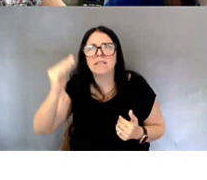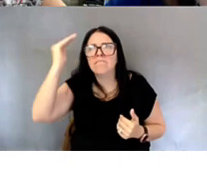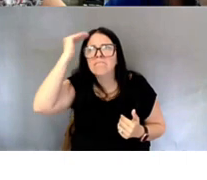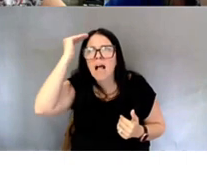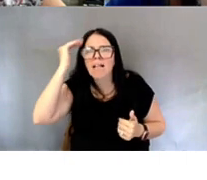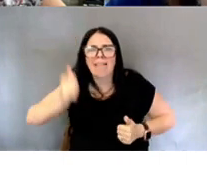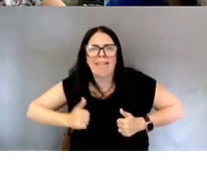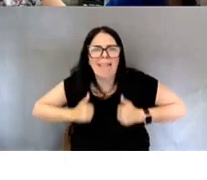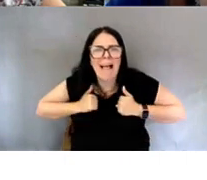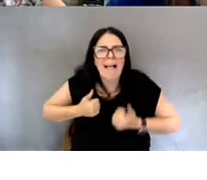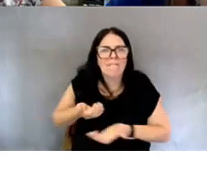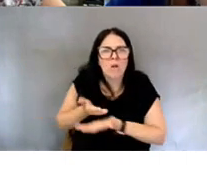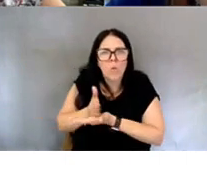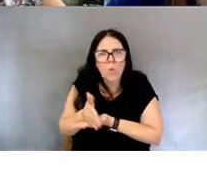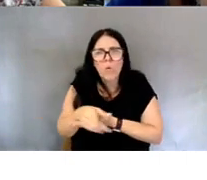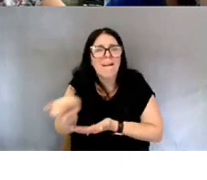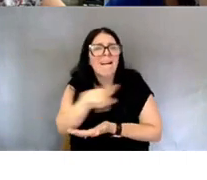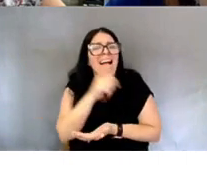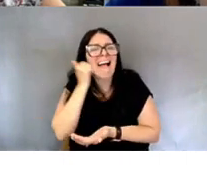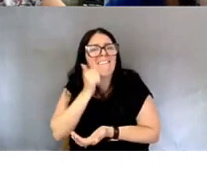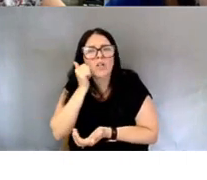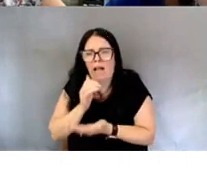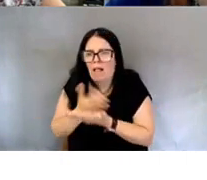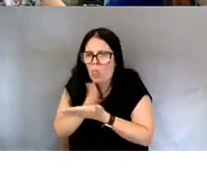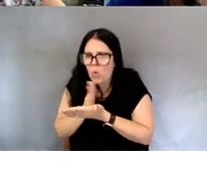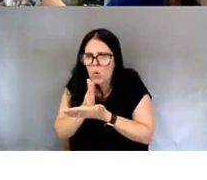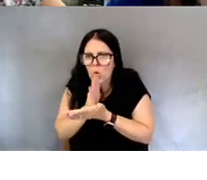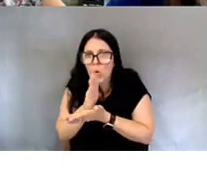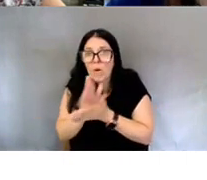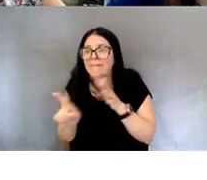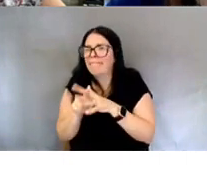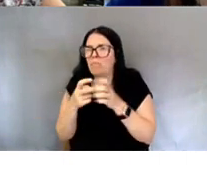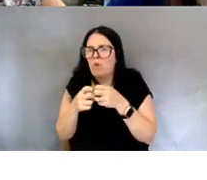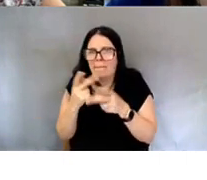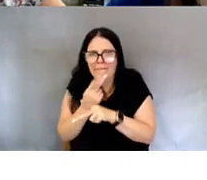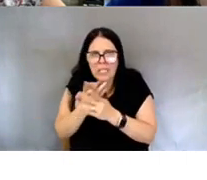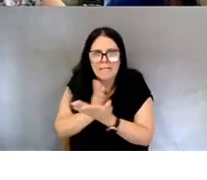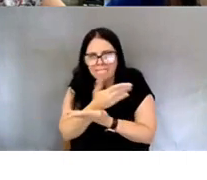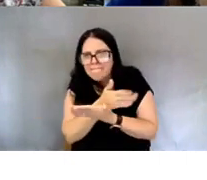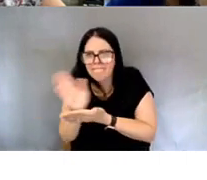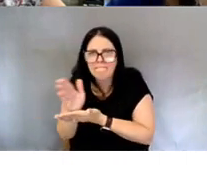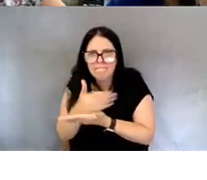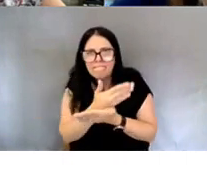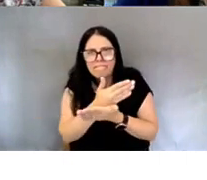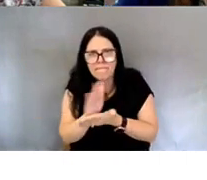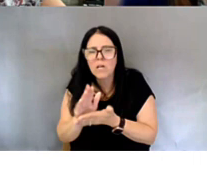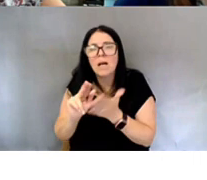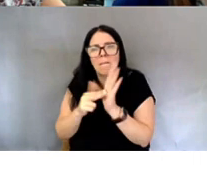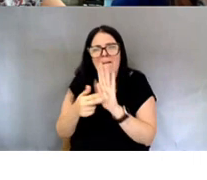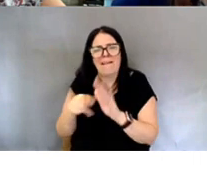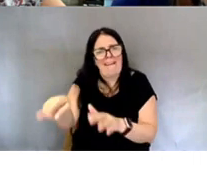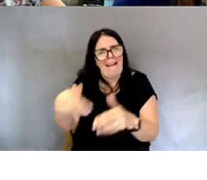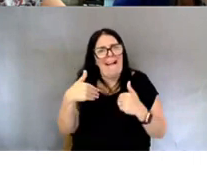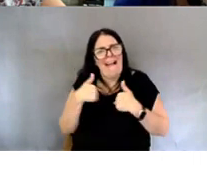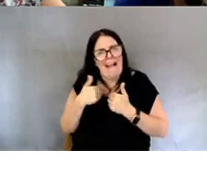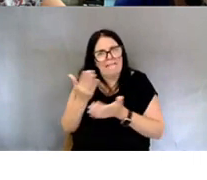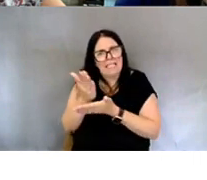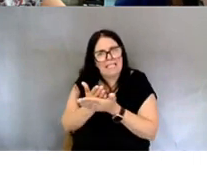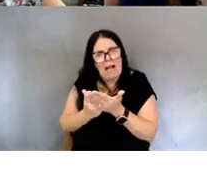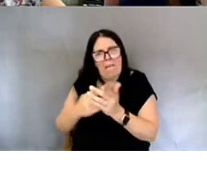they problem solve on a daily basis from a learner's strengths lens, so that they're bringing their